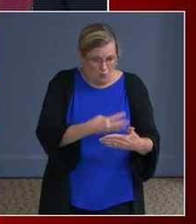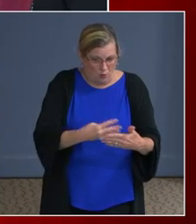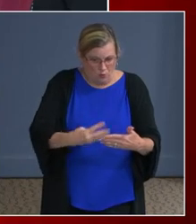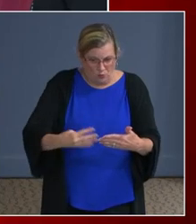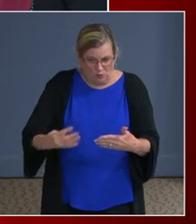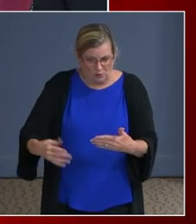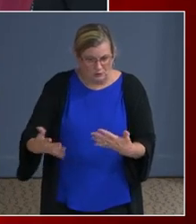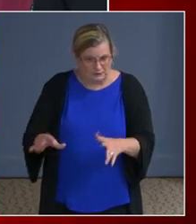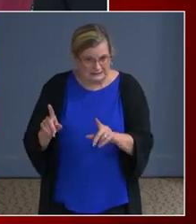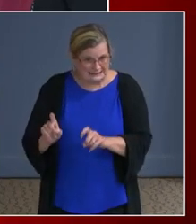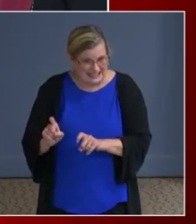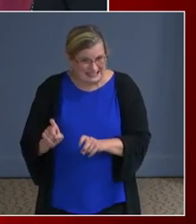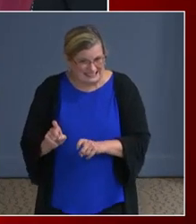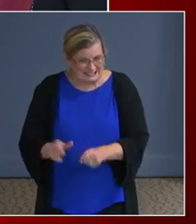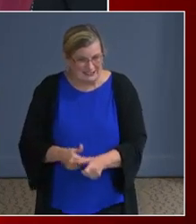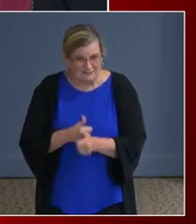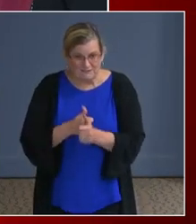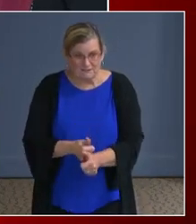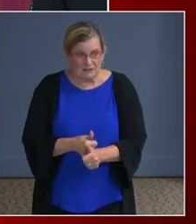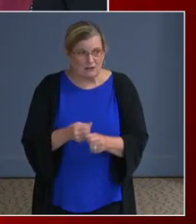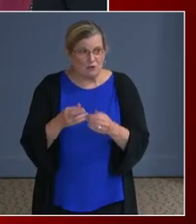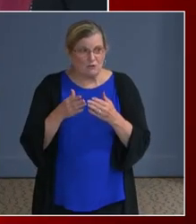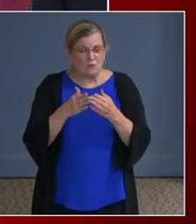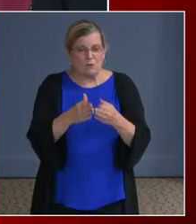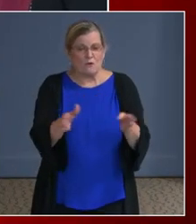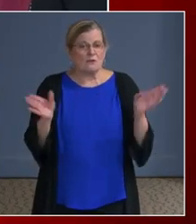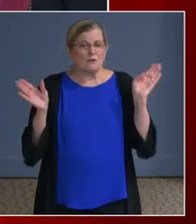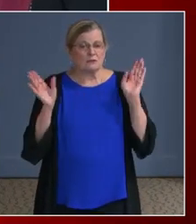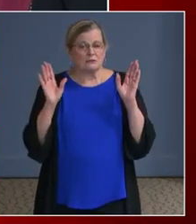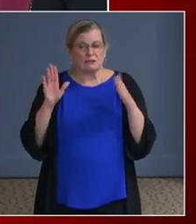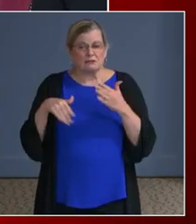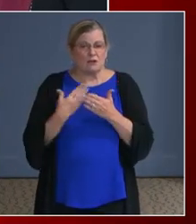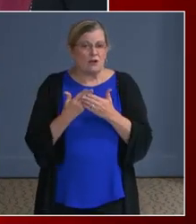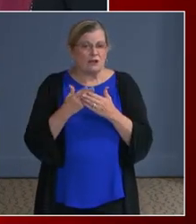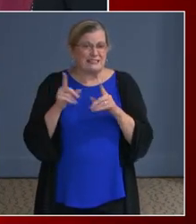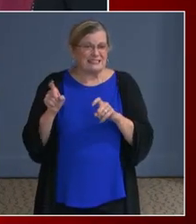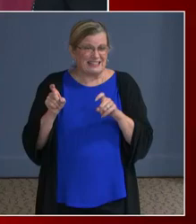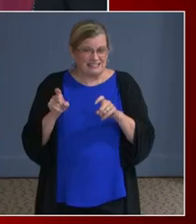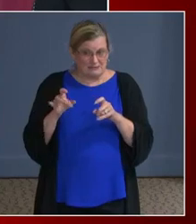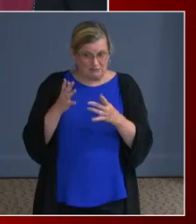case overall. Has anyone tested positive from that church? We're continuing to monitor the situation.